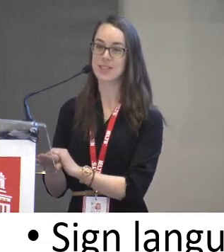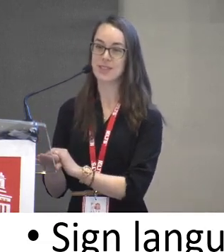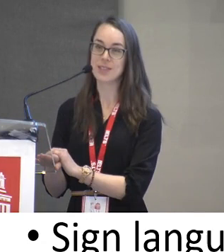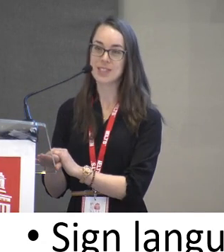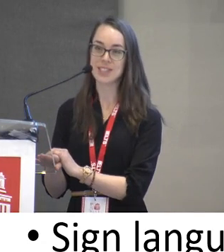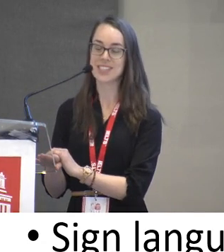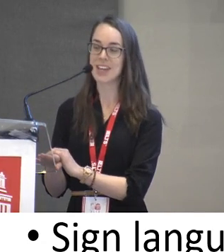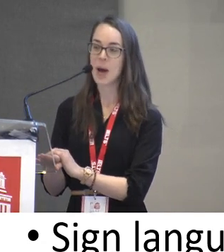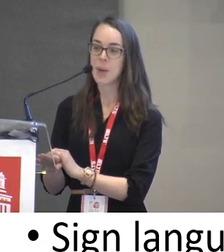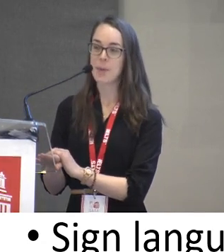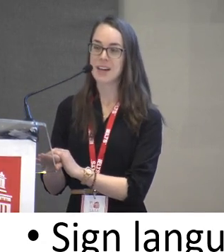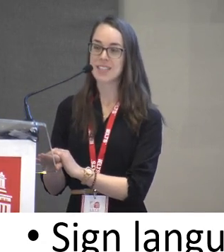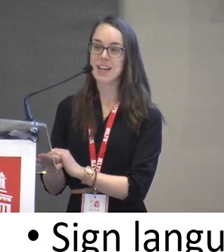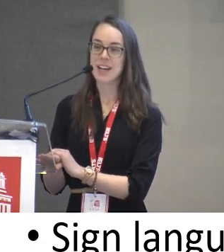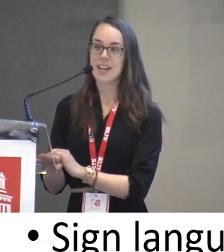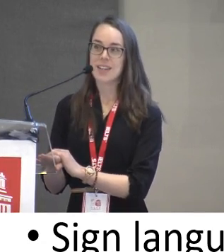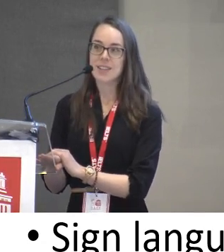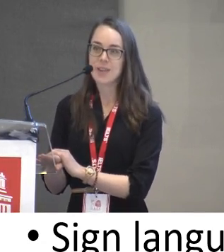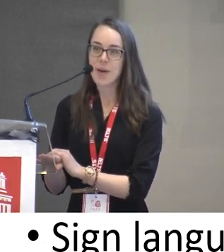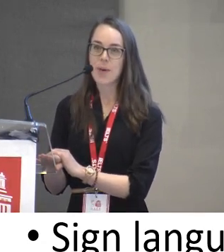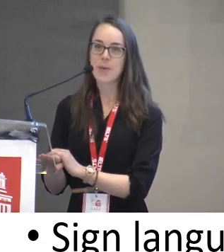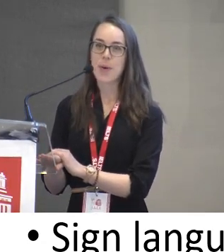papers, researches, but